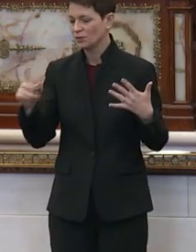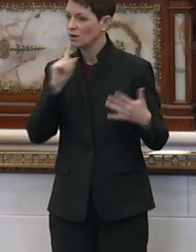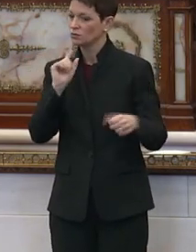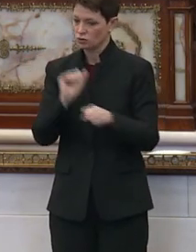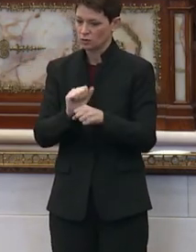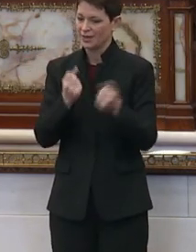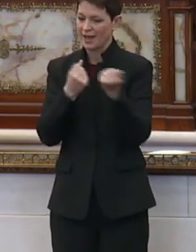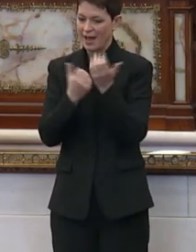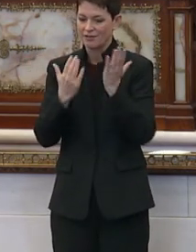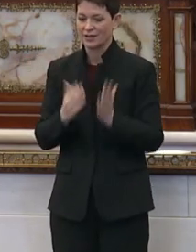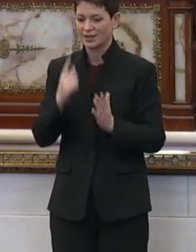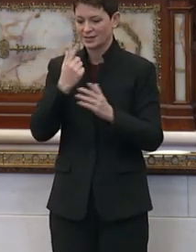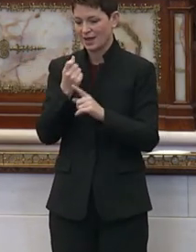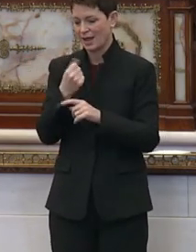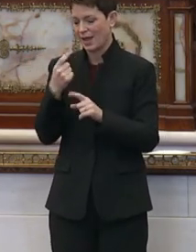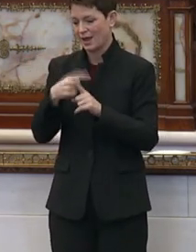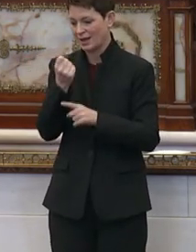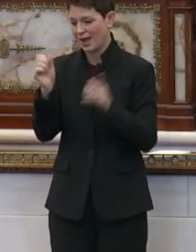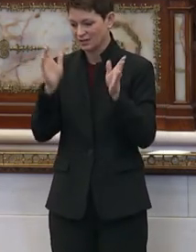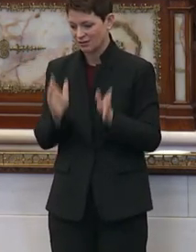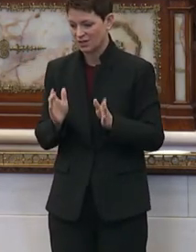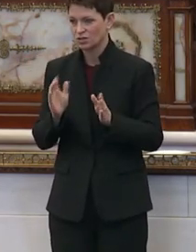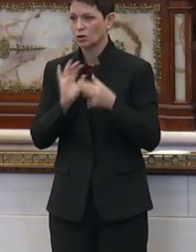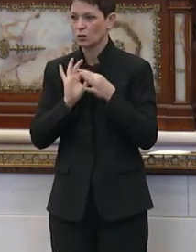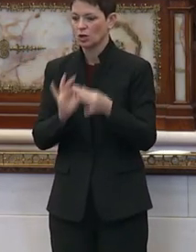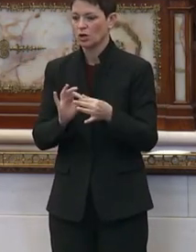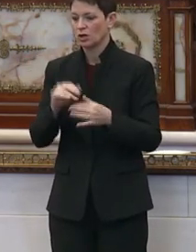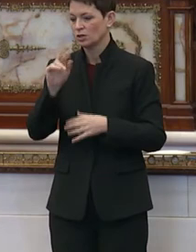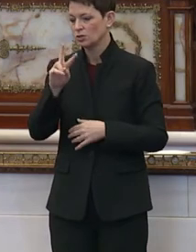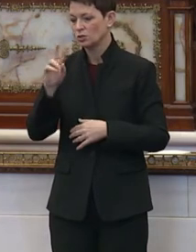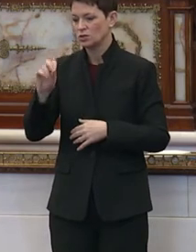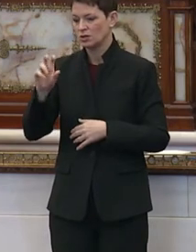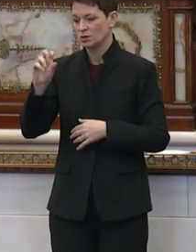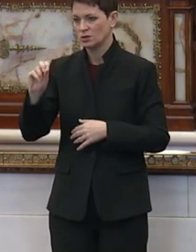truly advocates and activists. Regarding